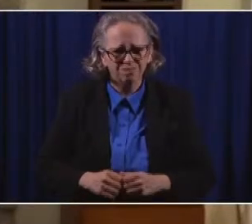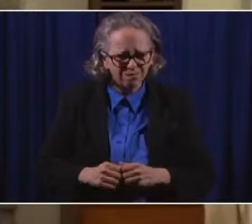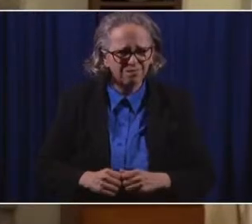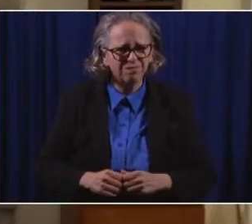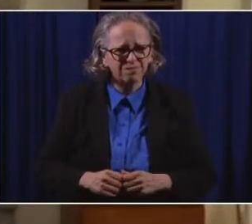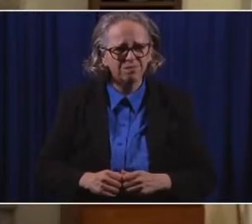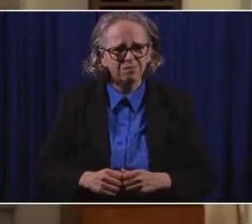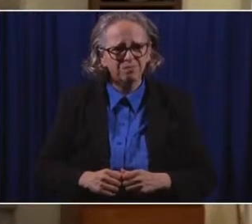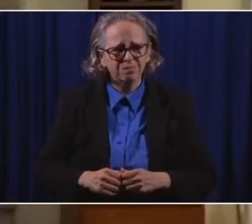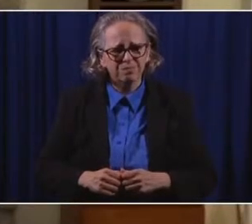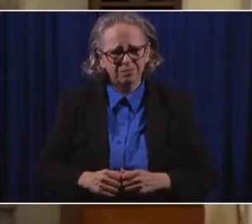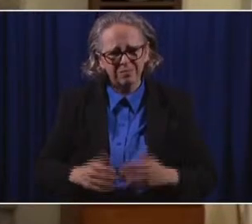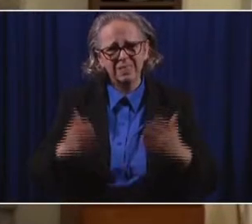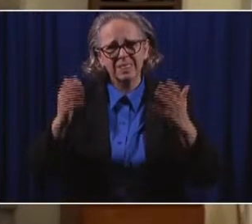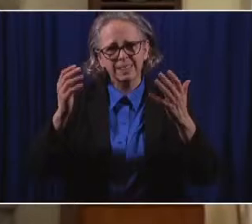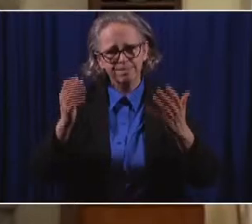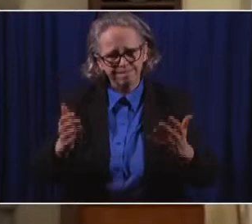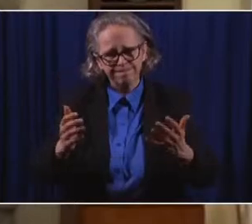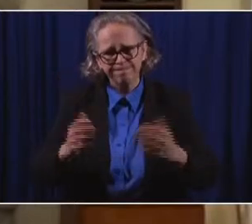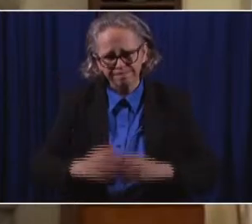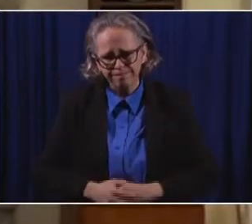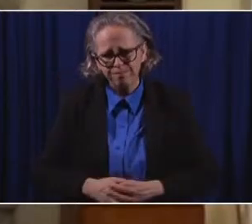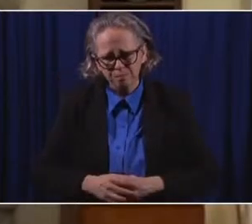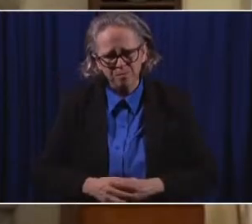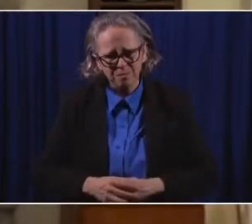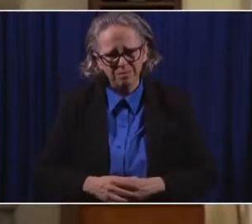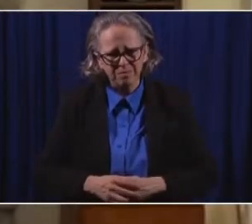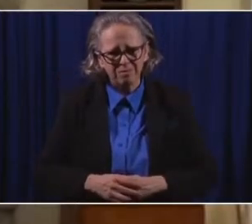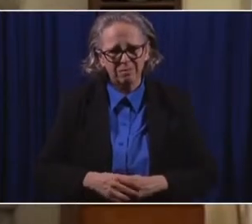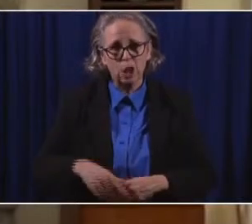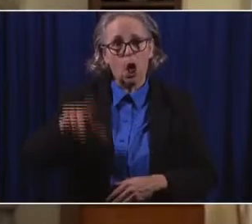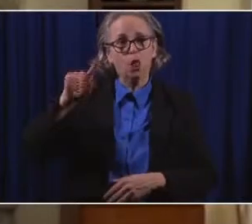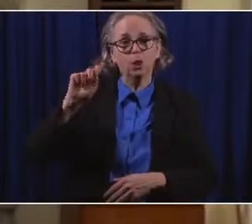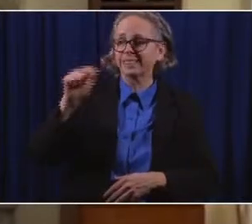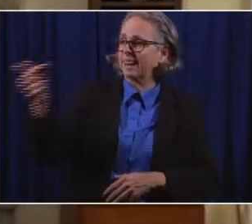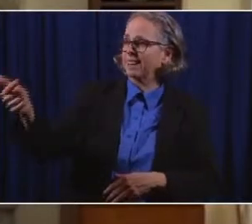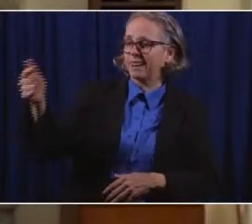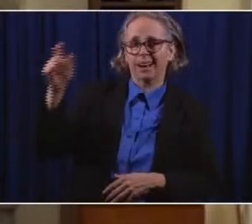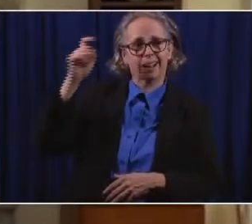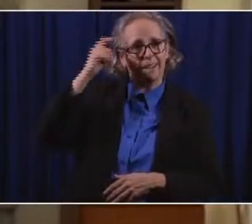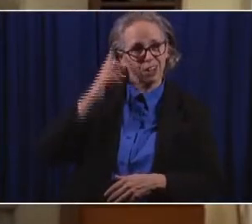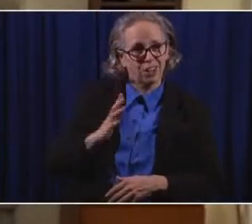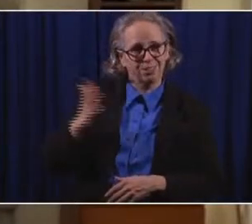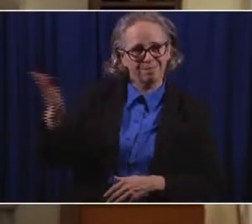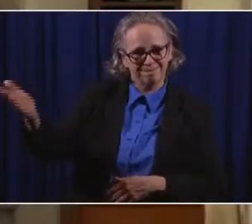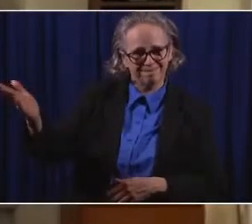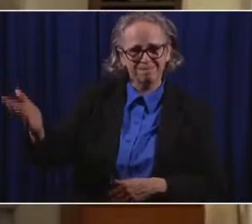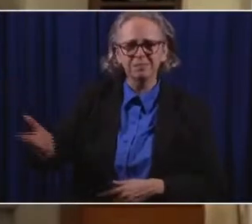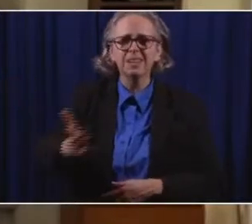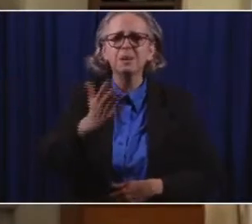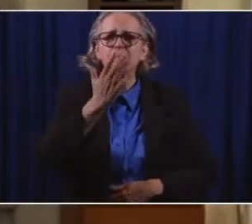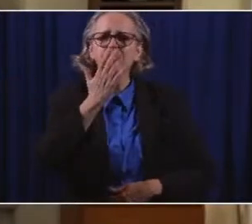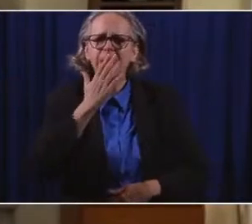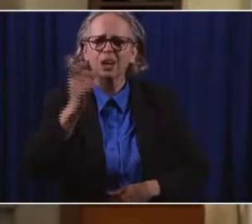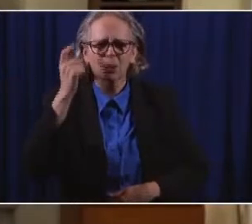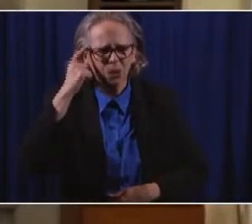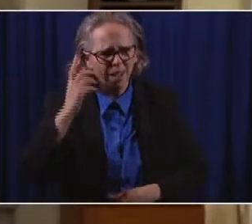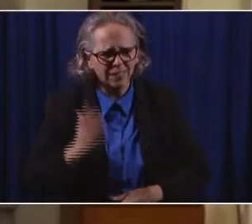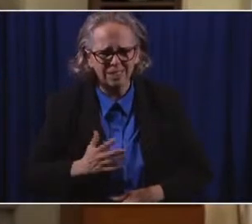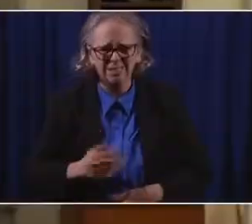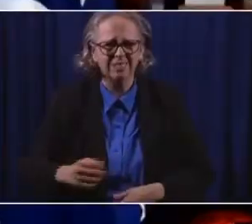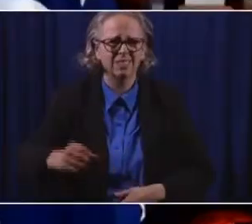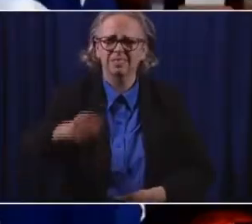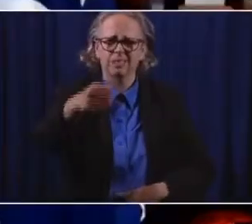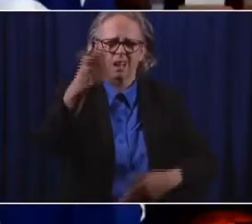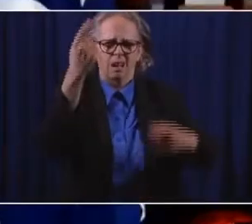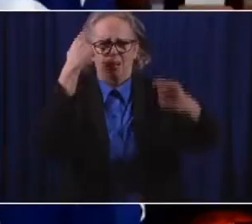Let me now turn to the Lieutenant Governor. John? Thank you, Governor. Yeah, I just want to reiterate, I think